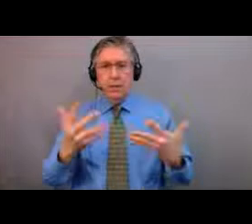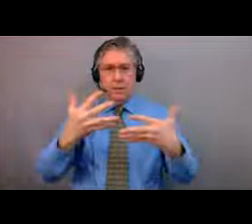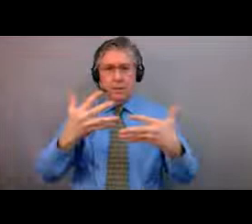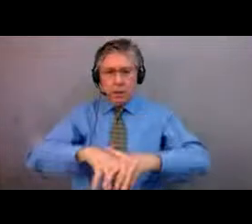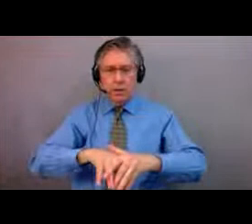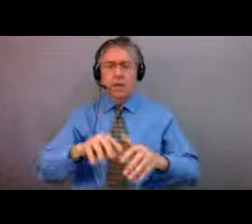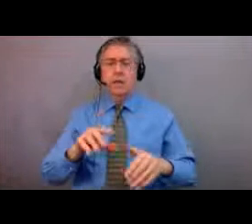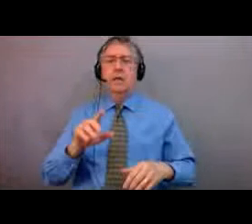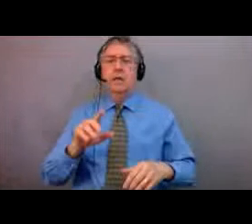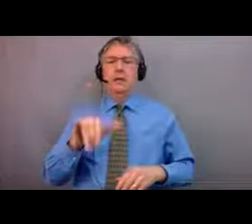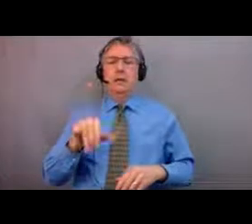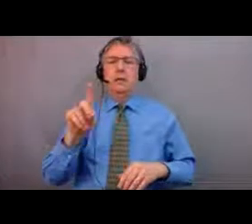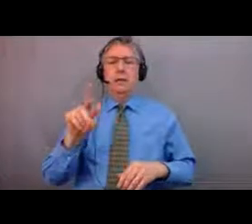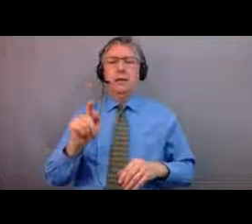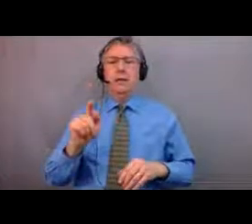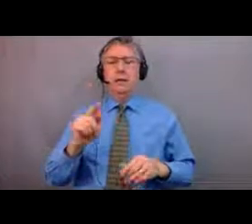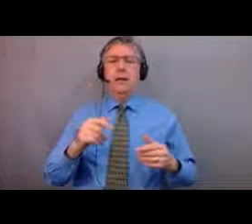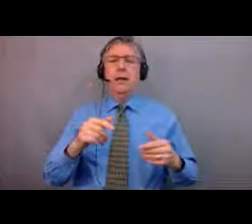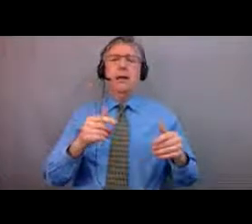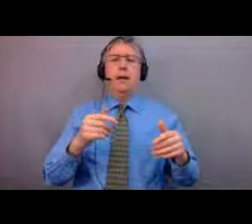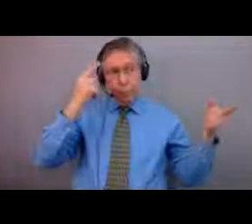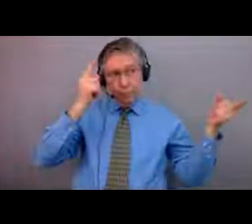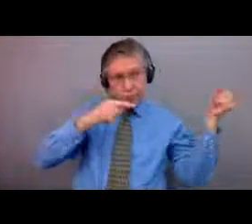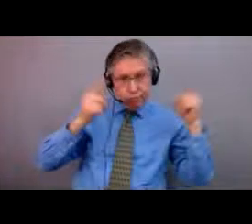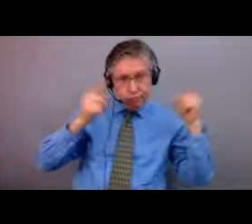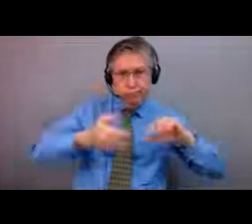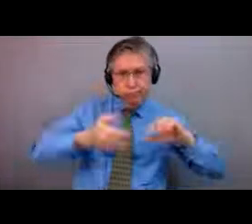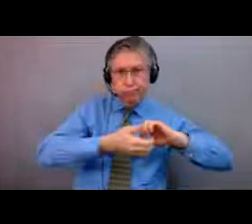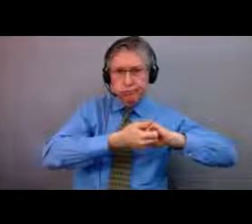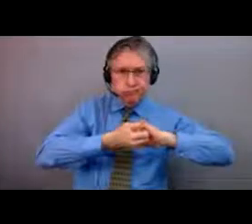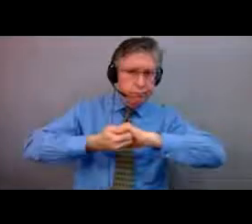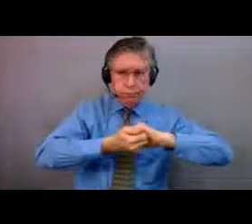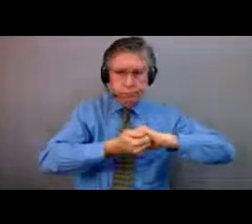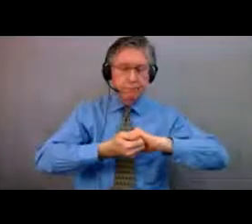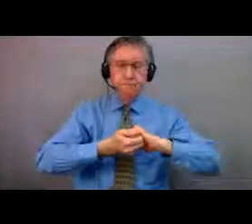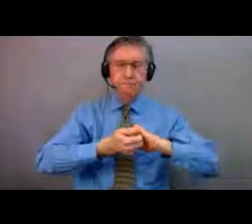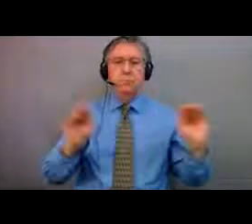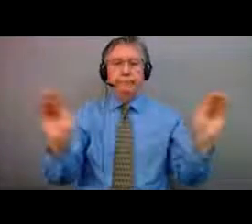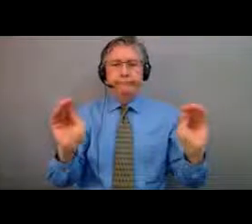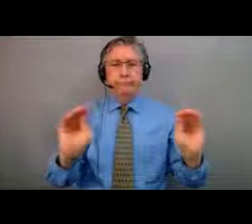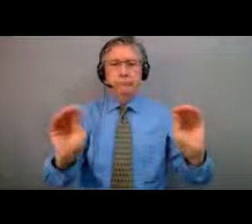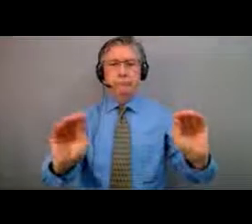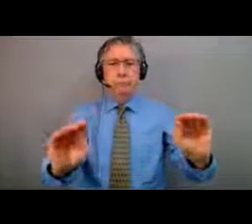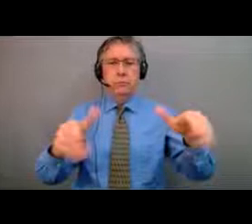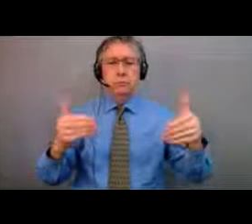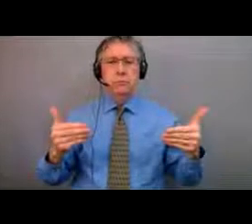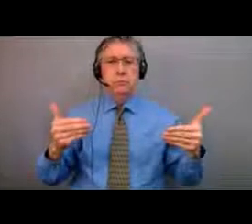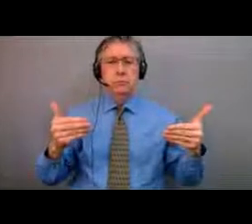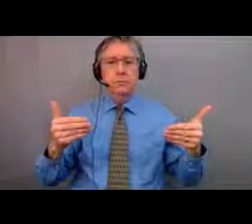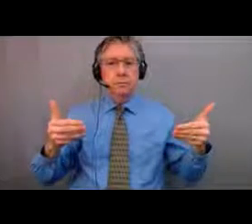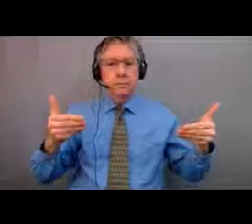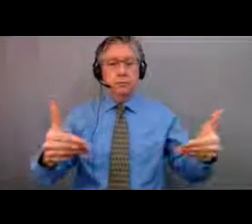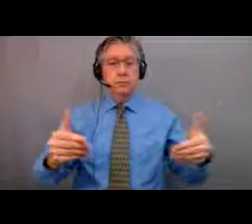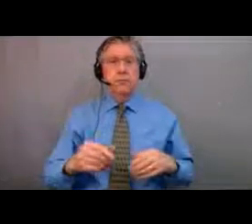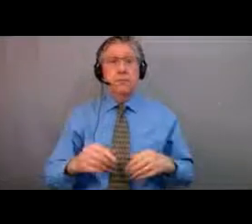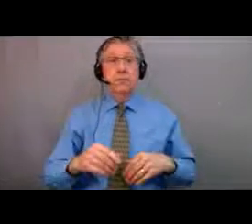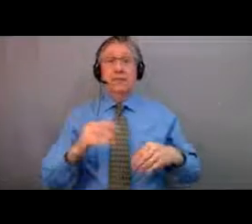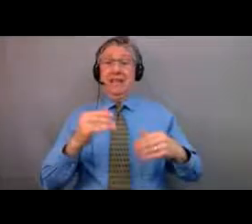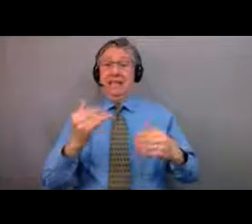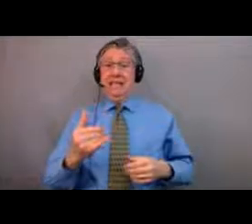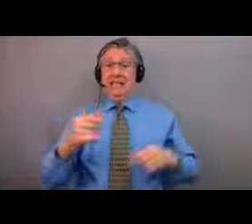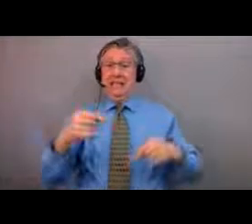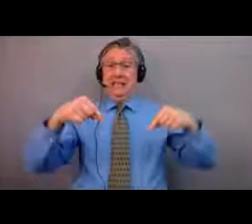a completely collaborative manner. And this paper here is the second set of data set. The original data set was